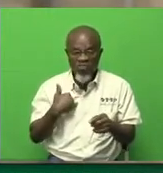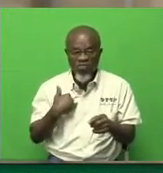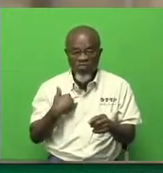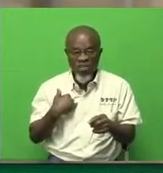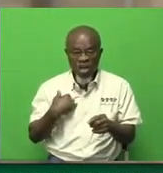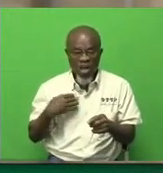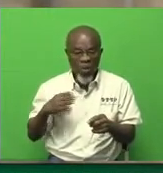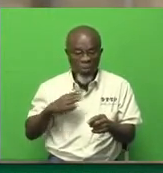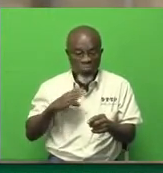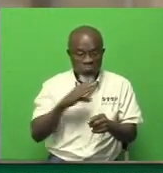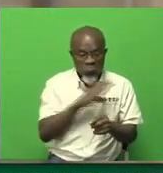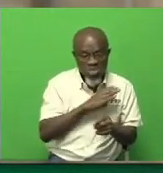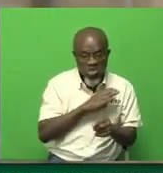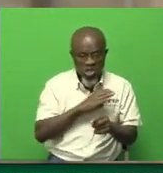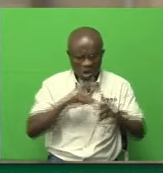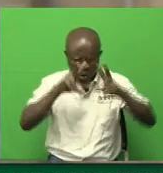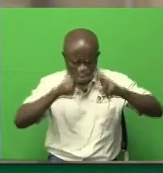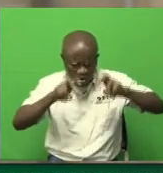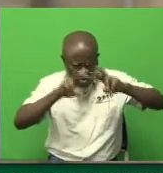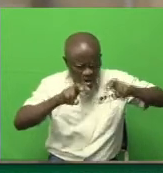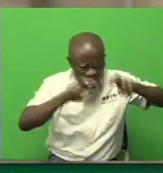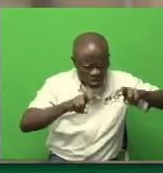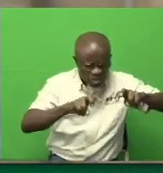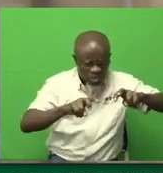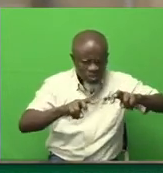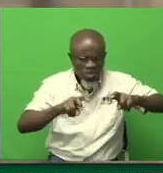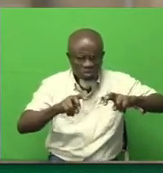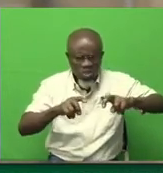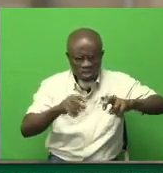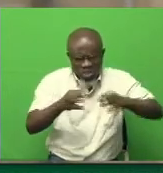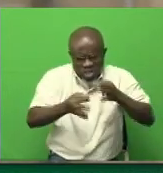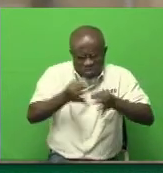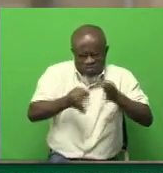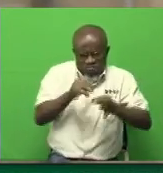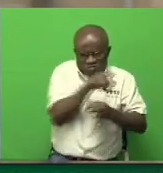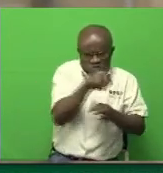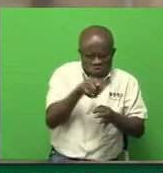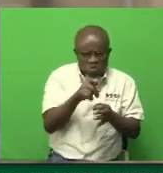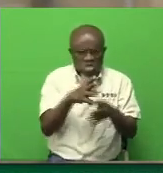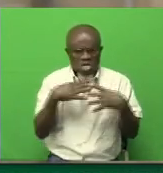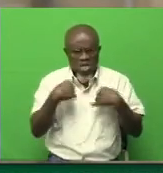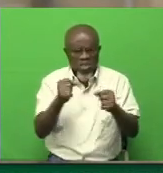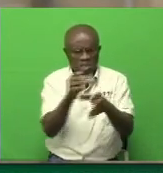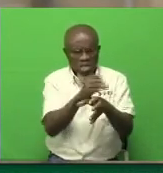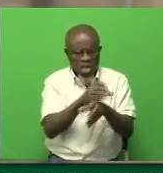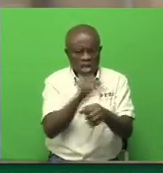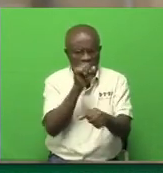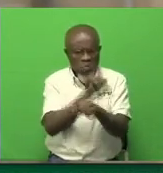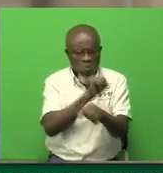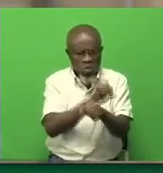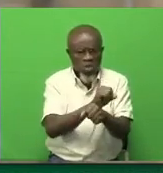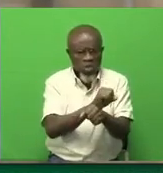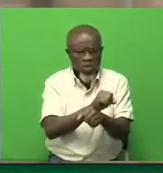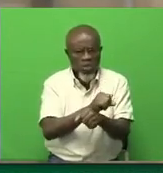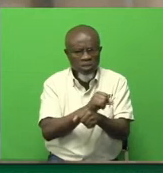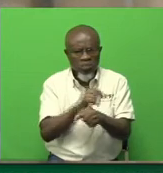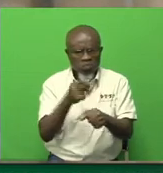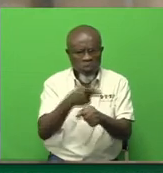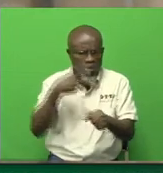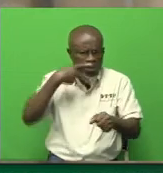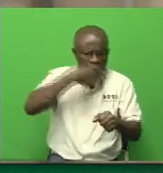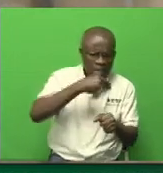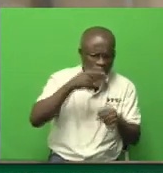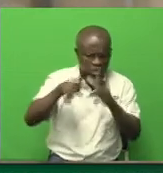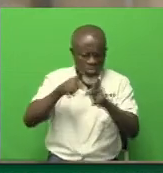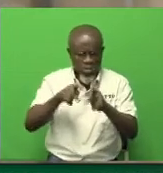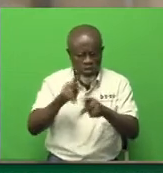though health workers perpetuated fraud against the people of Trinidad and Tobago Dr Roshan parisram and his